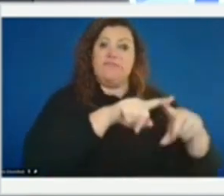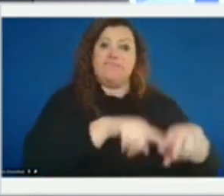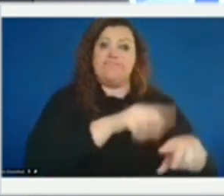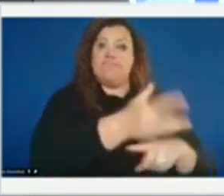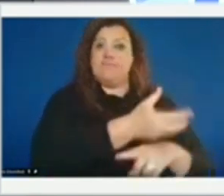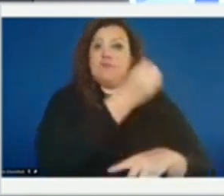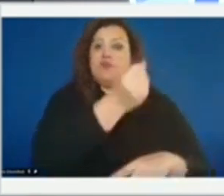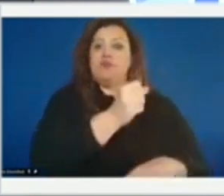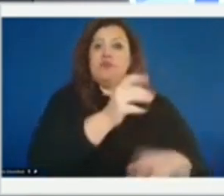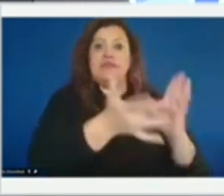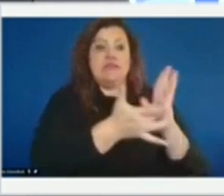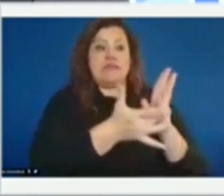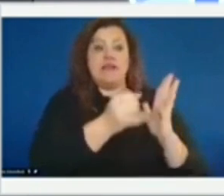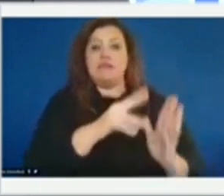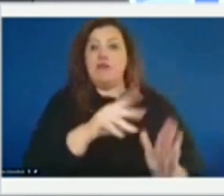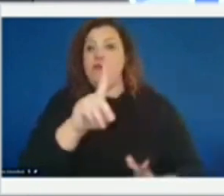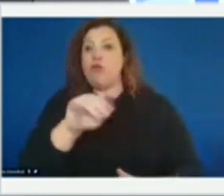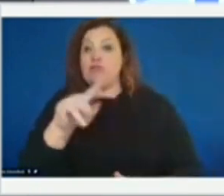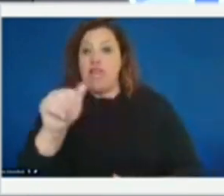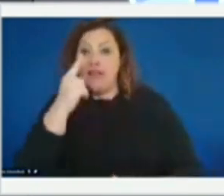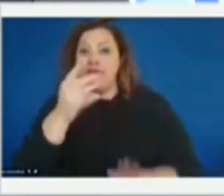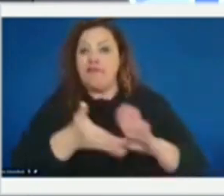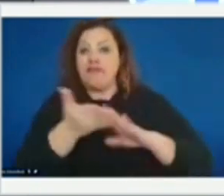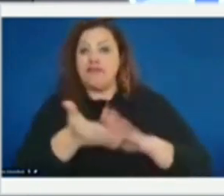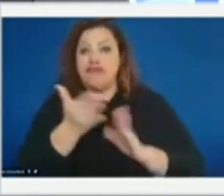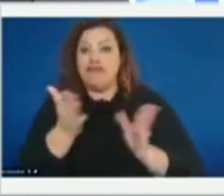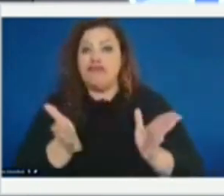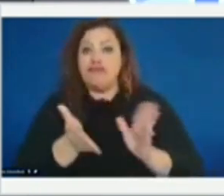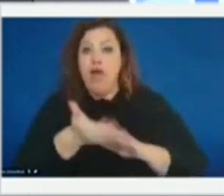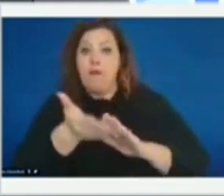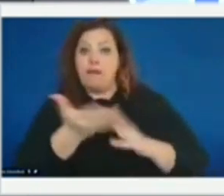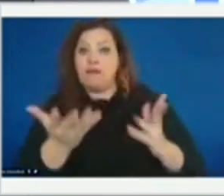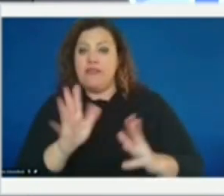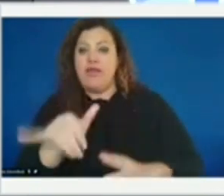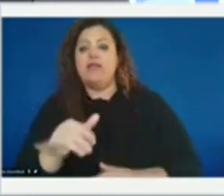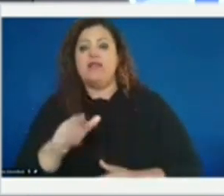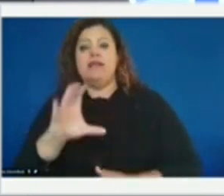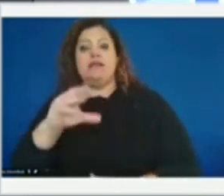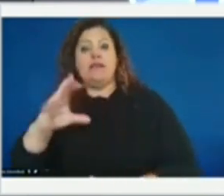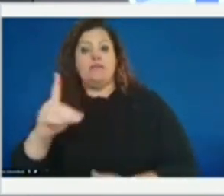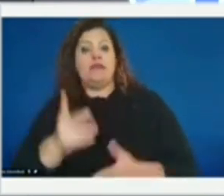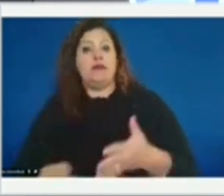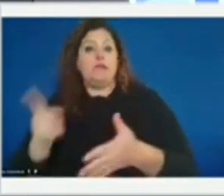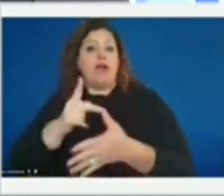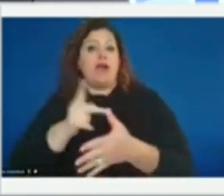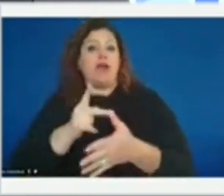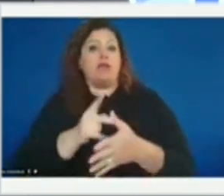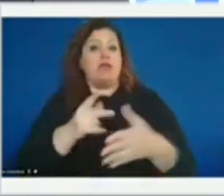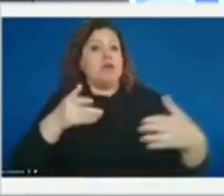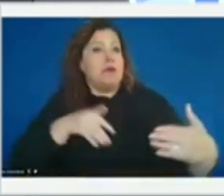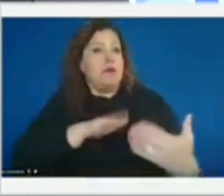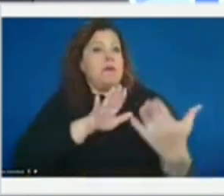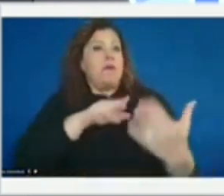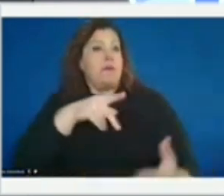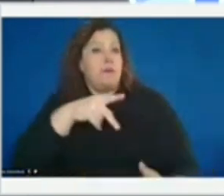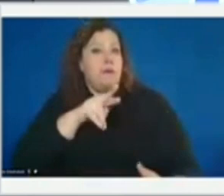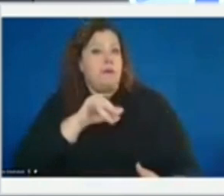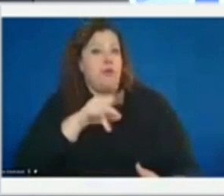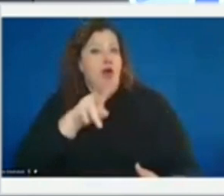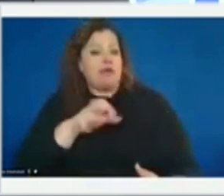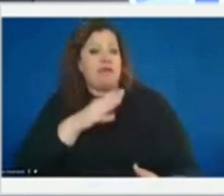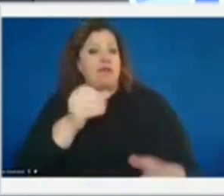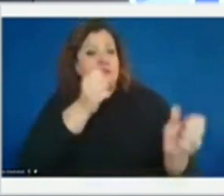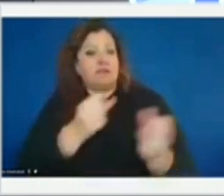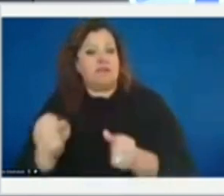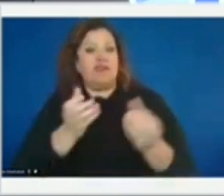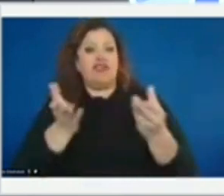to drive operations, CMPD prioritizes proactively and strategically serving our community.